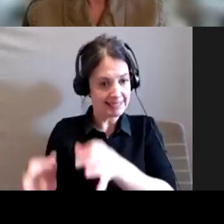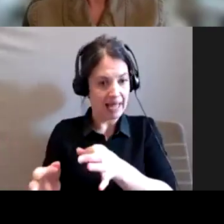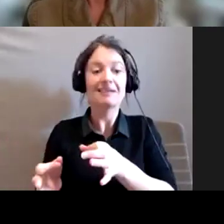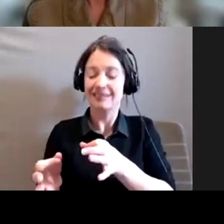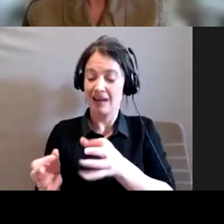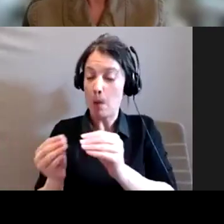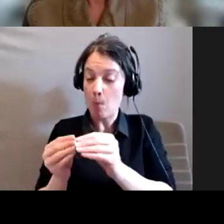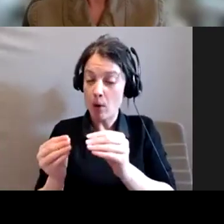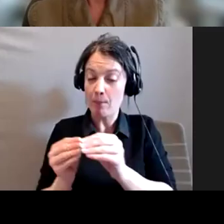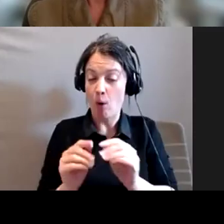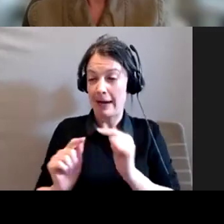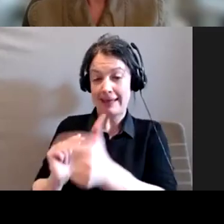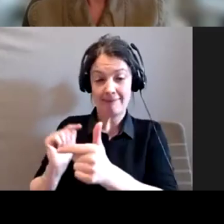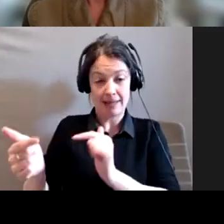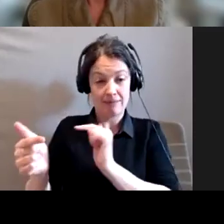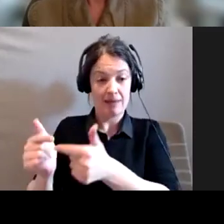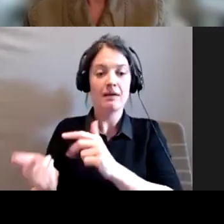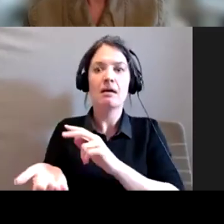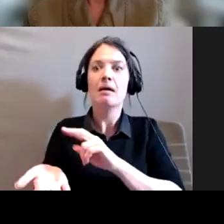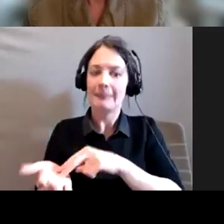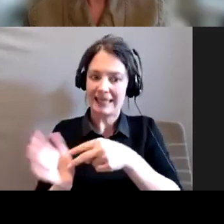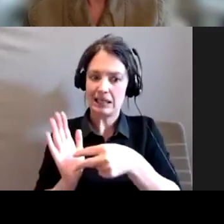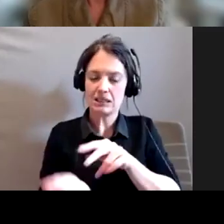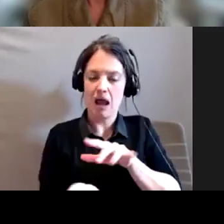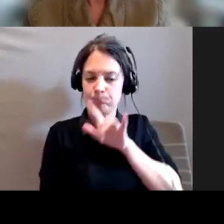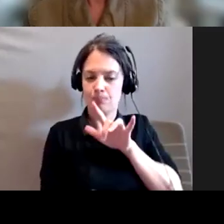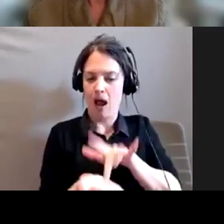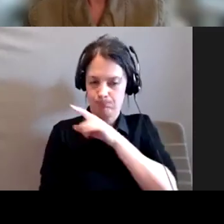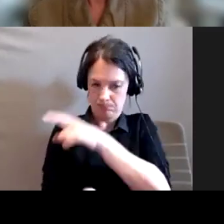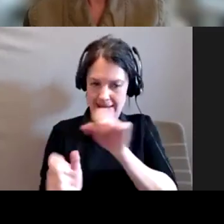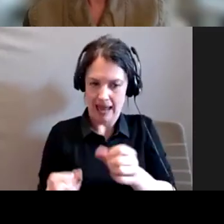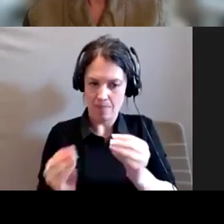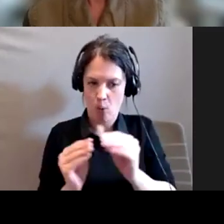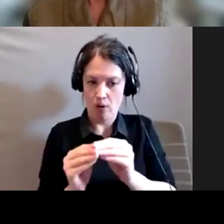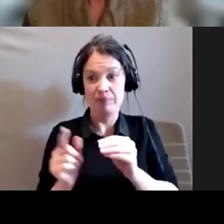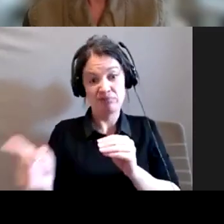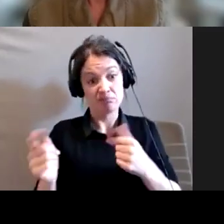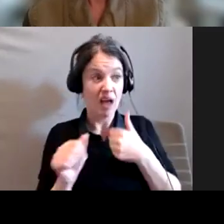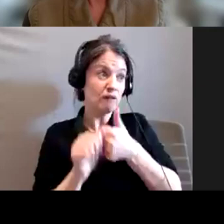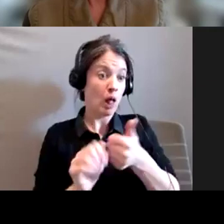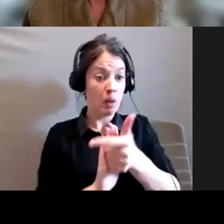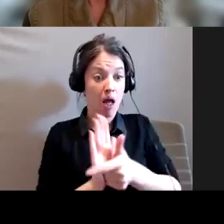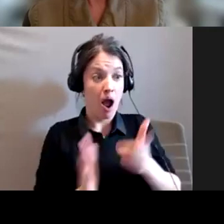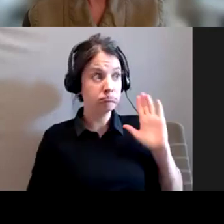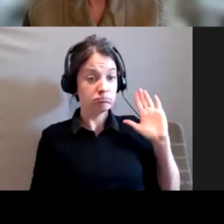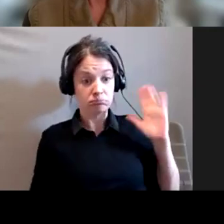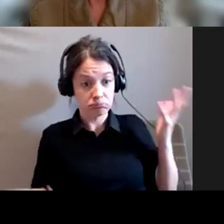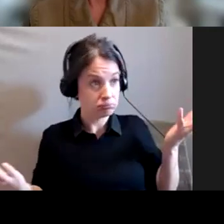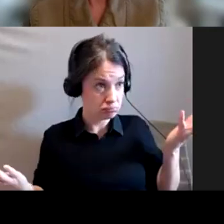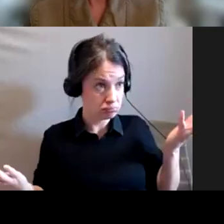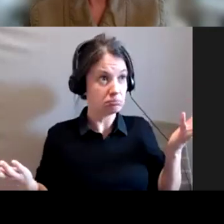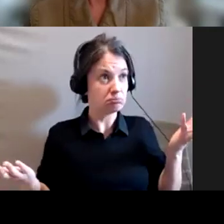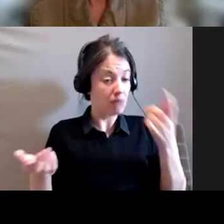becomes because the controller has the law on their side. So that would what that concretely means is that